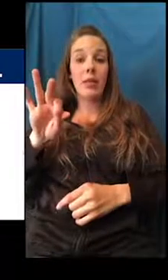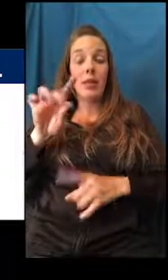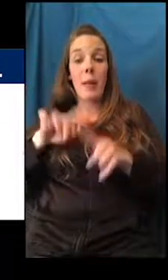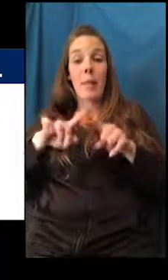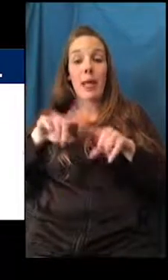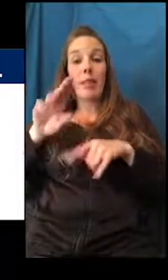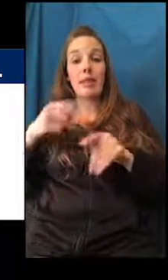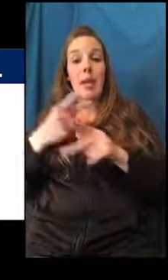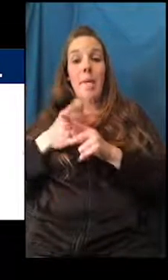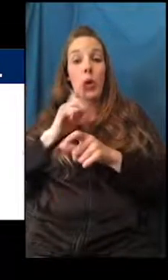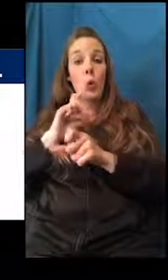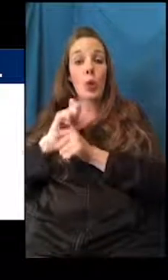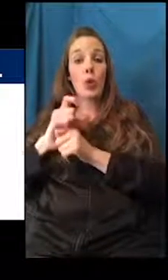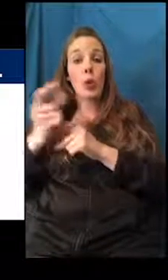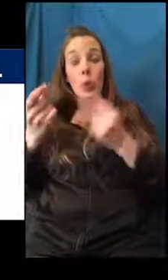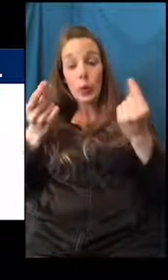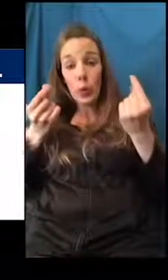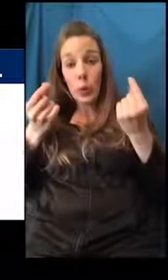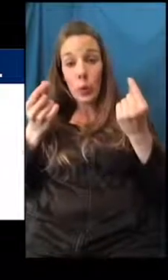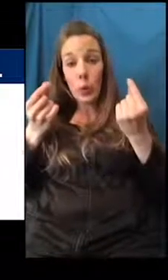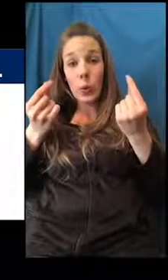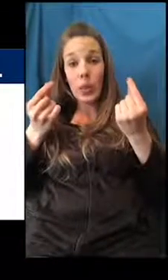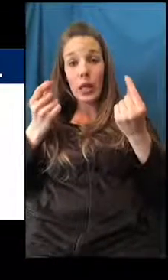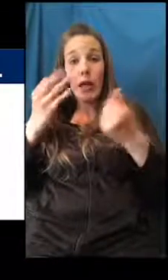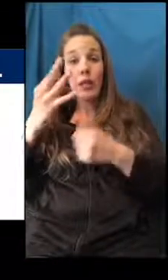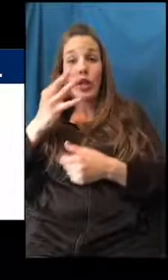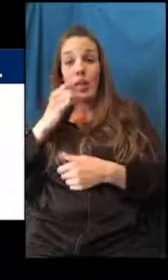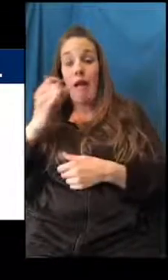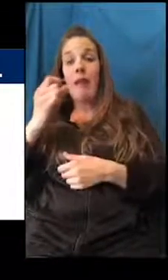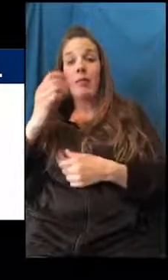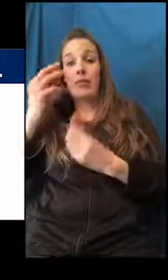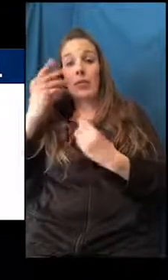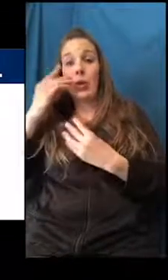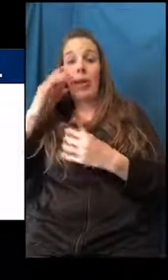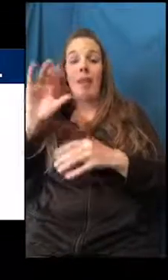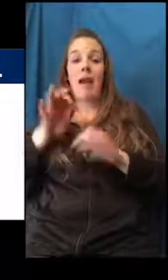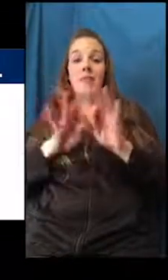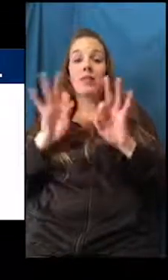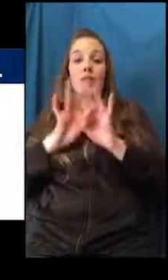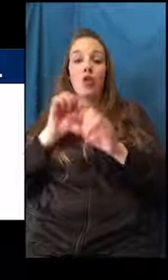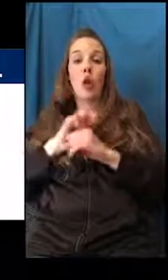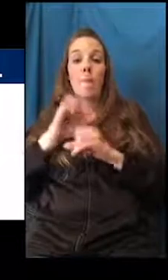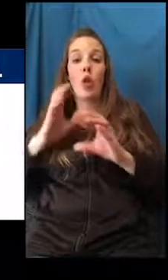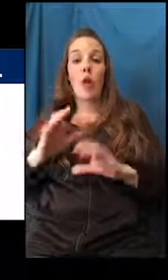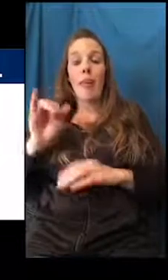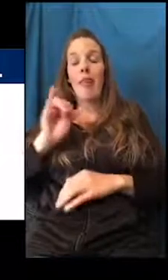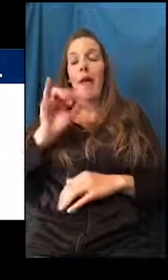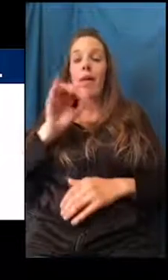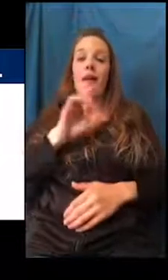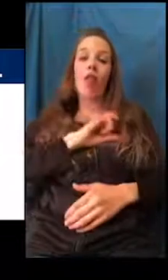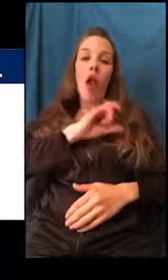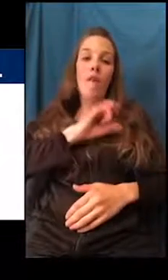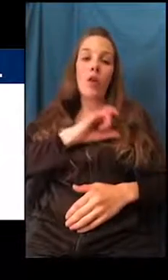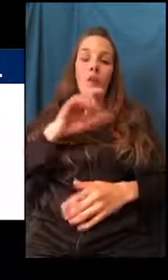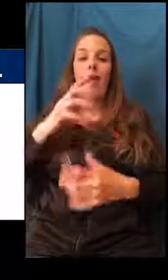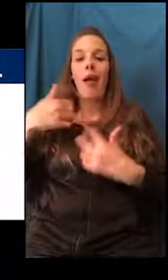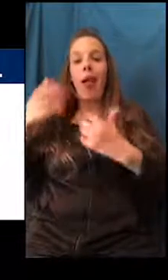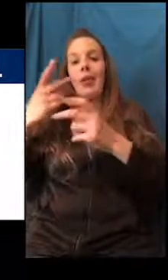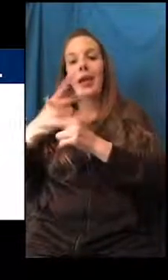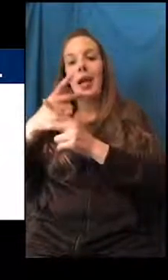you do, if you're not considered what they deem an essential employee, such as law enforcement, a healthcare